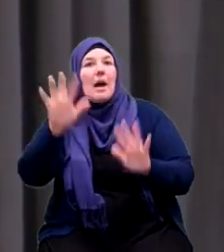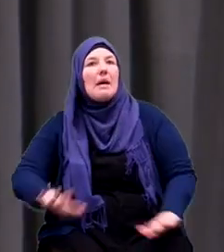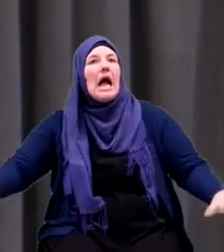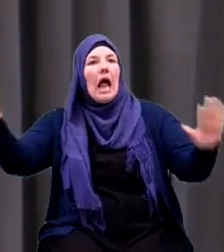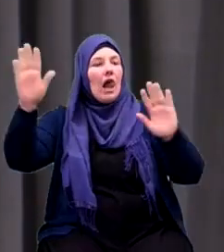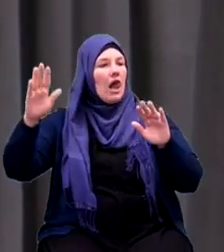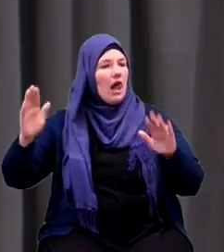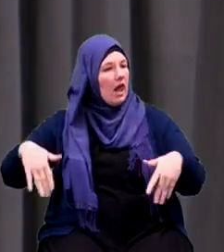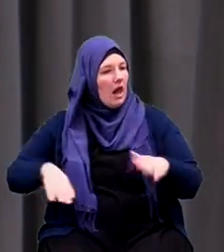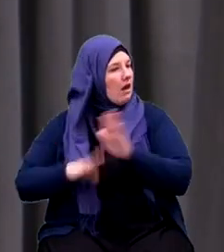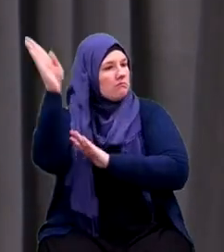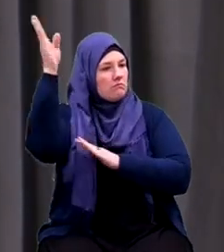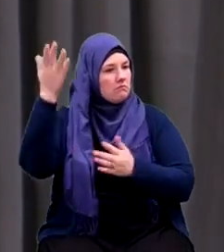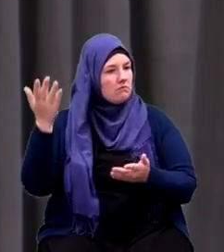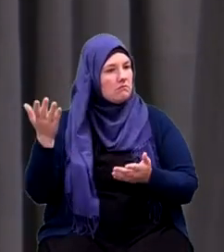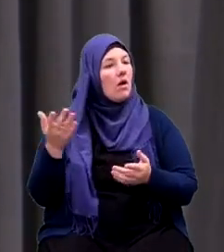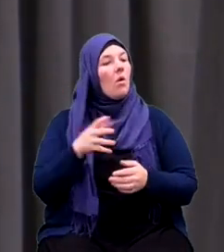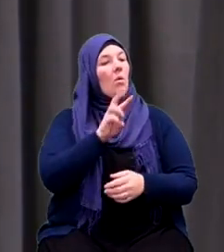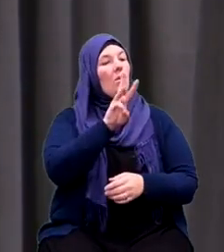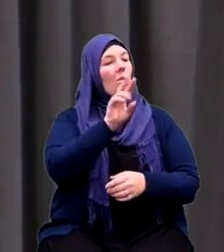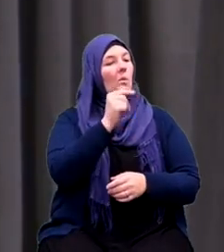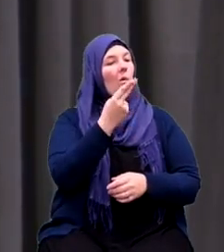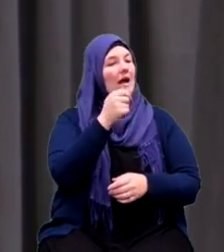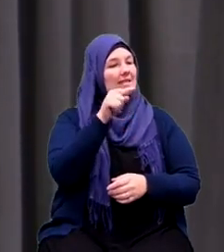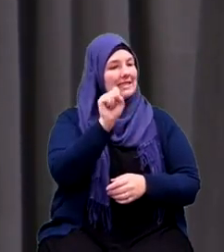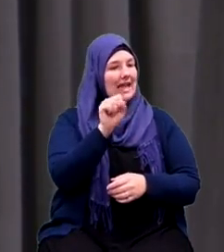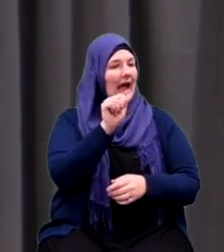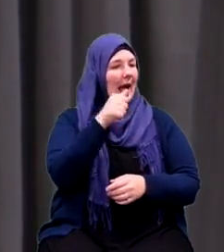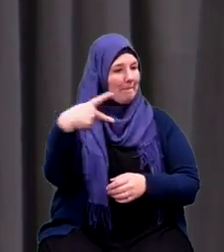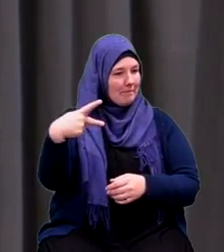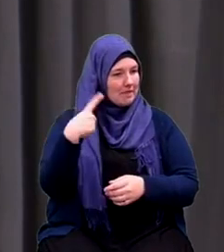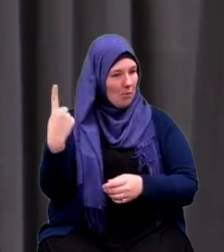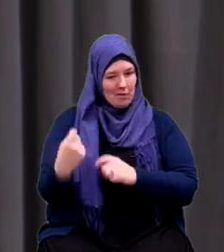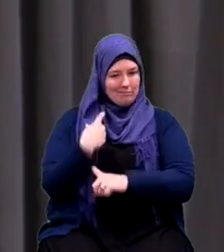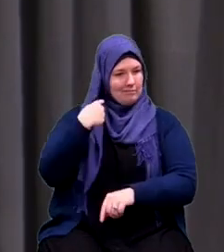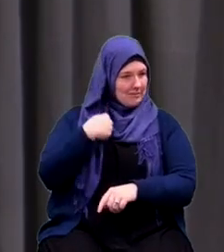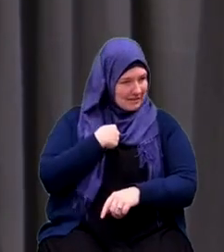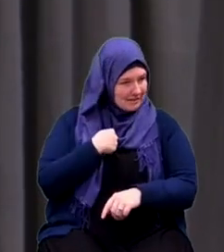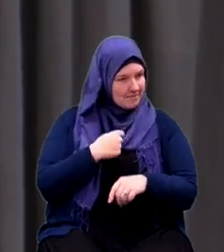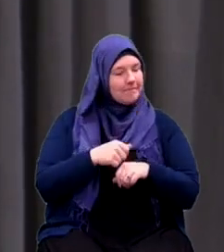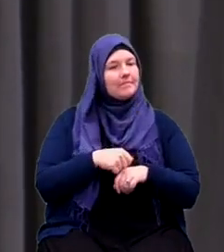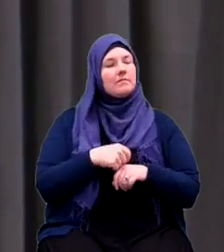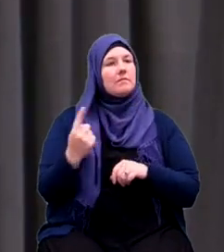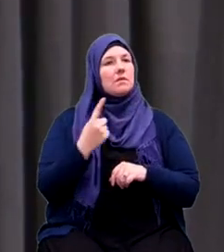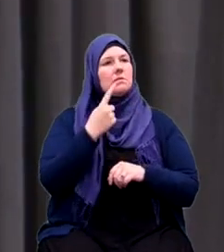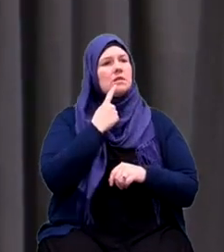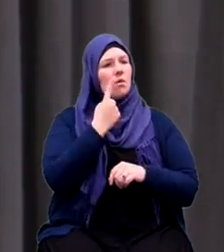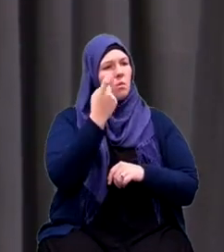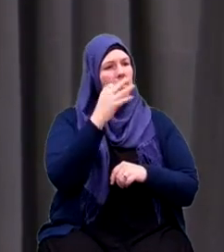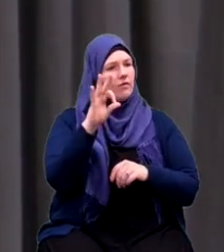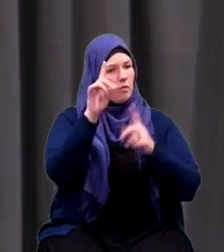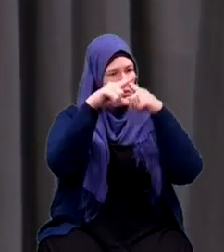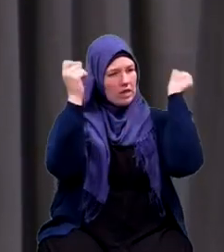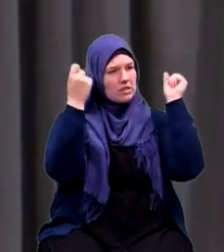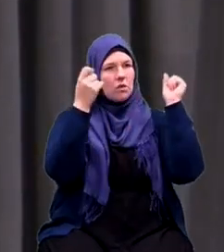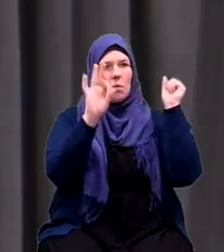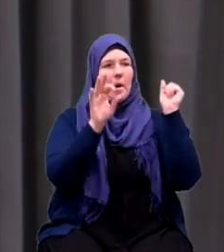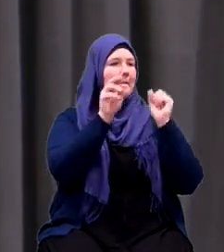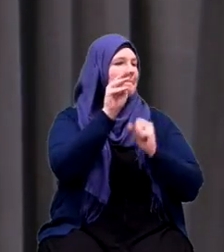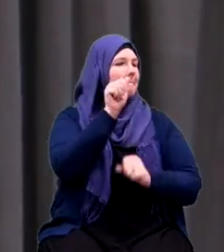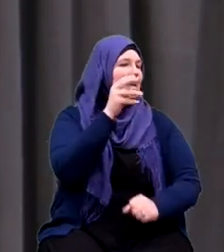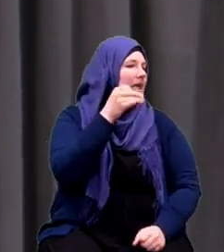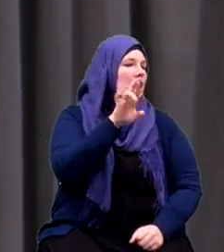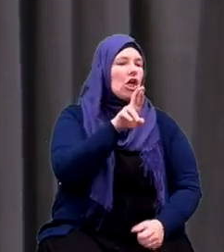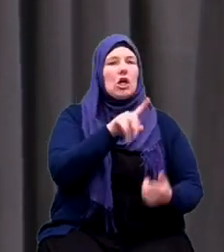I got in my WhatsApp program, somebody sent me a message saying one of the presidents or emirs